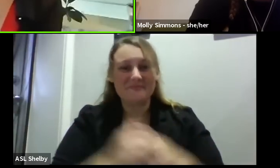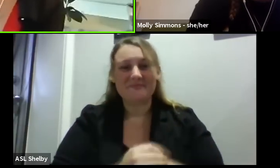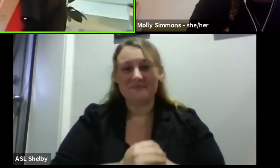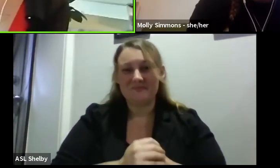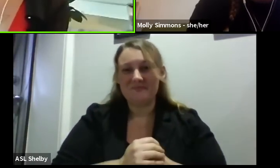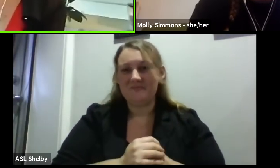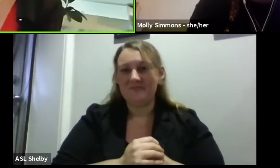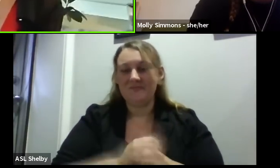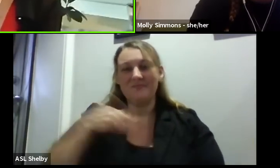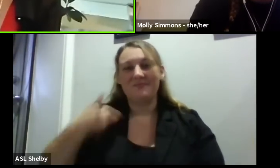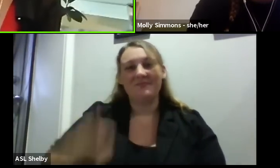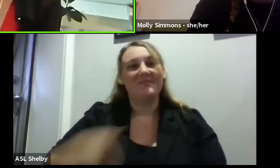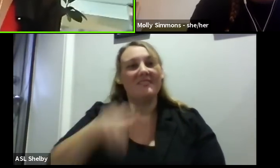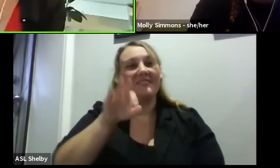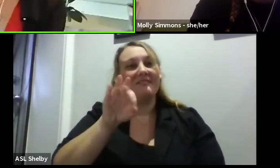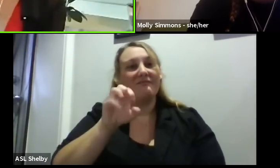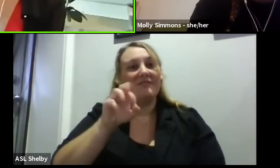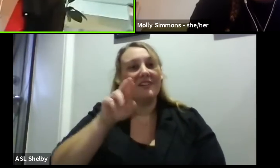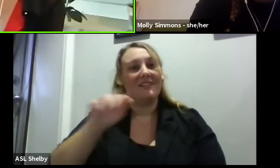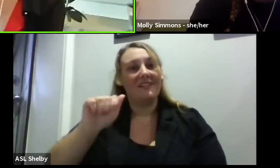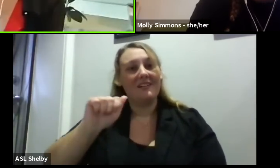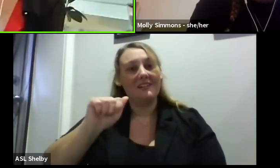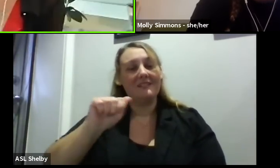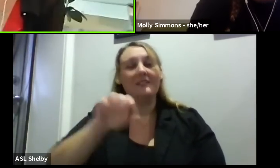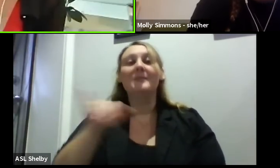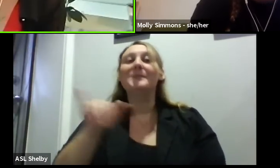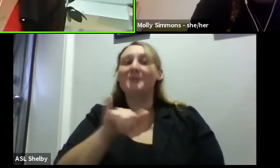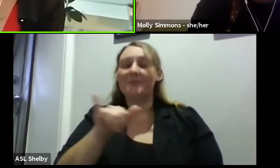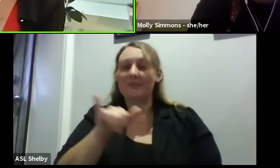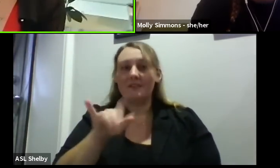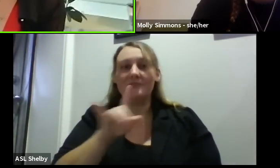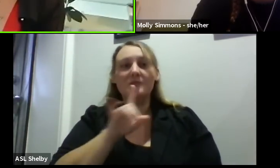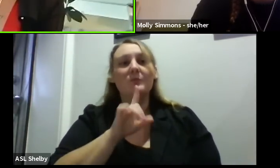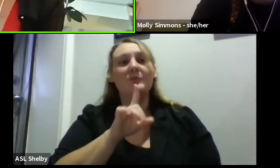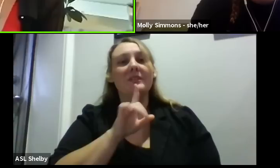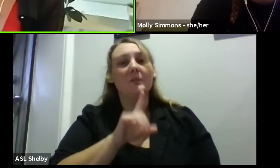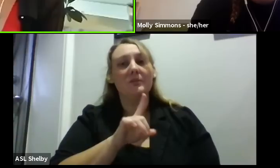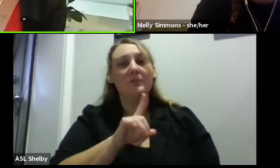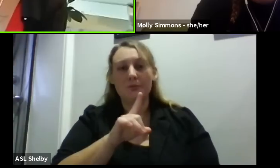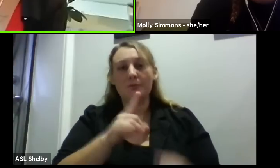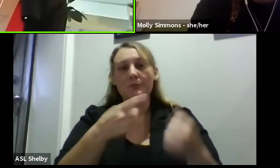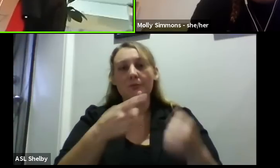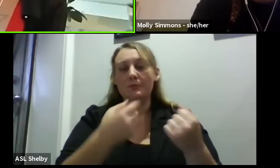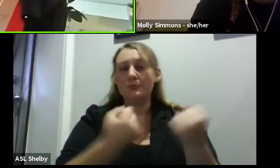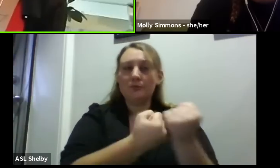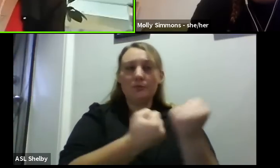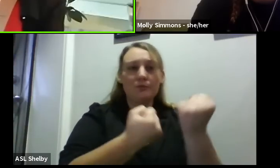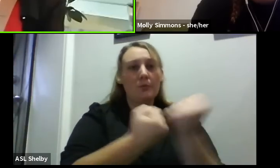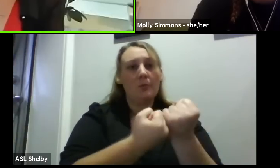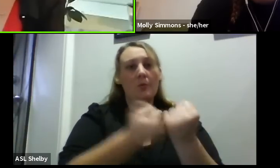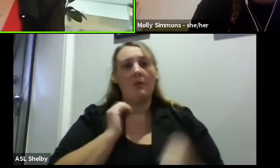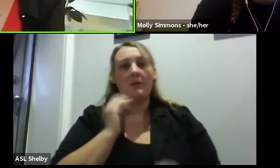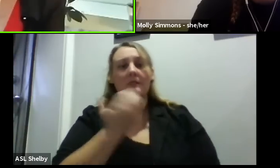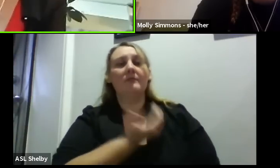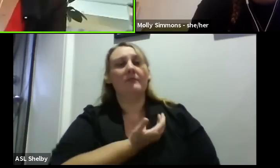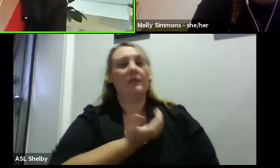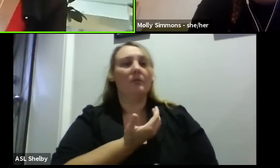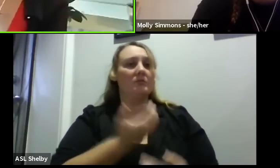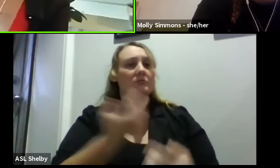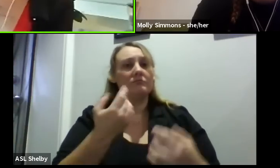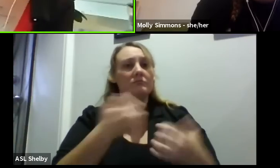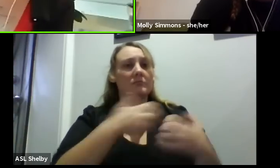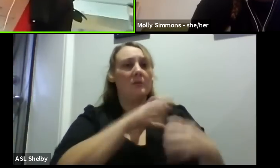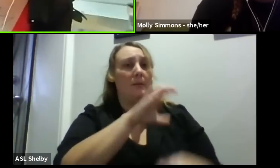I'm Farah Lord. I also really want to vocalize our support for Black Lives Matter. We value